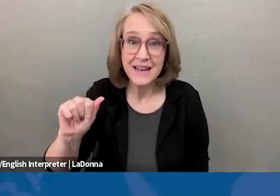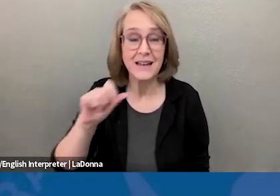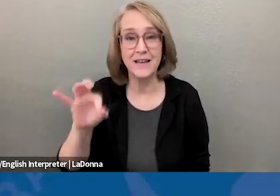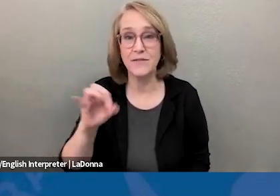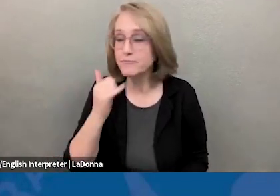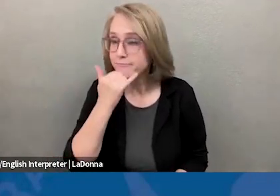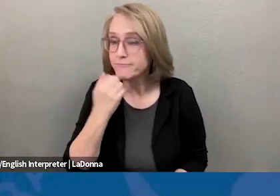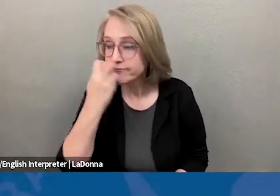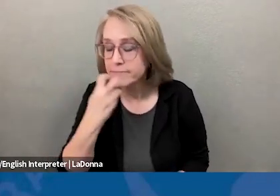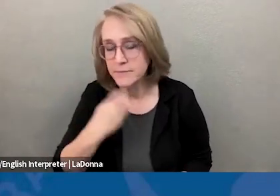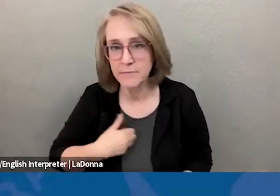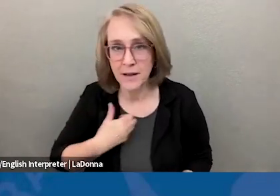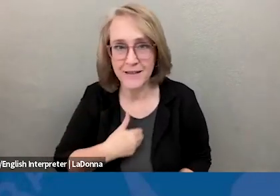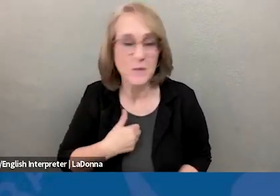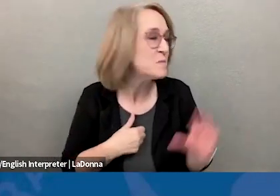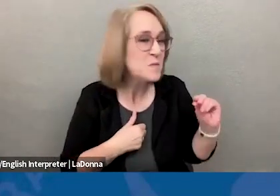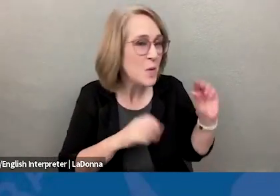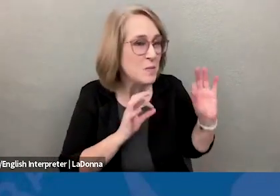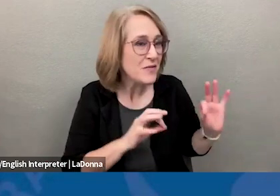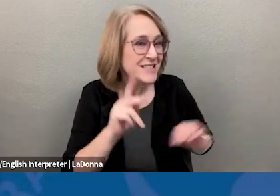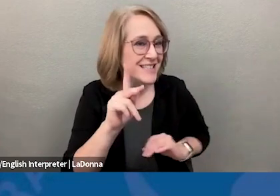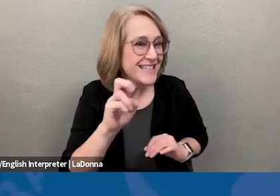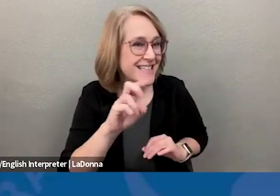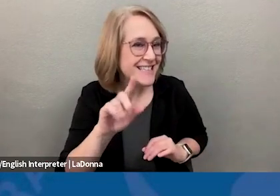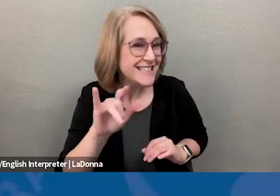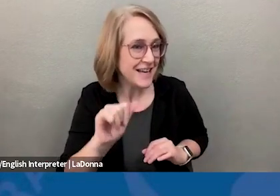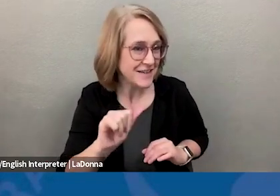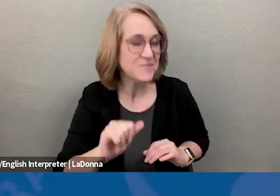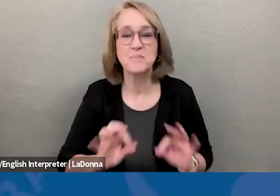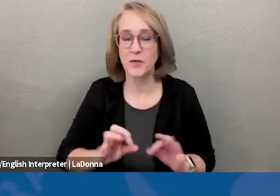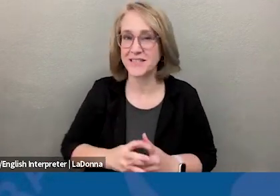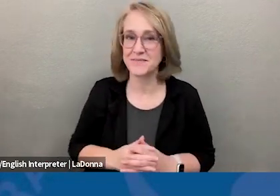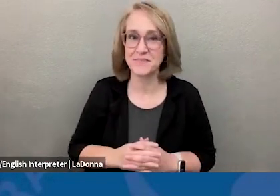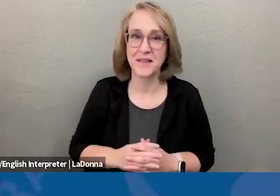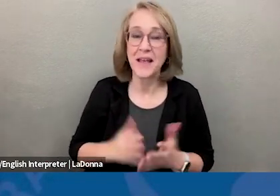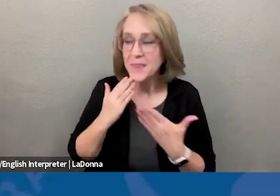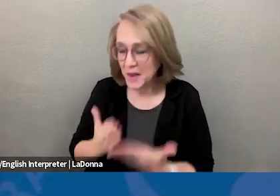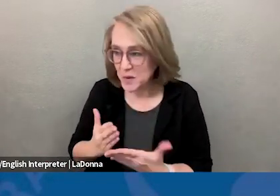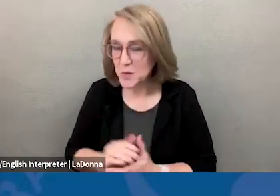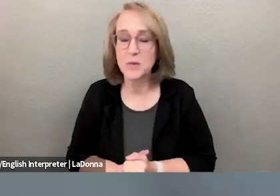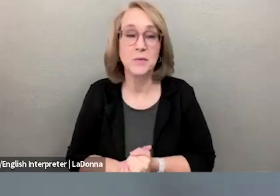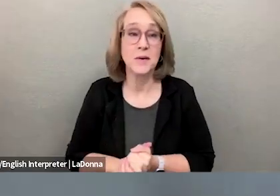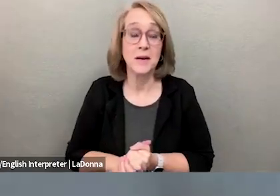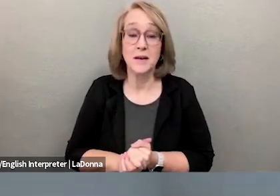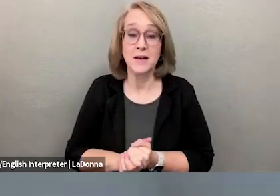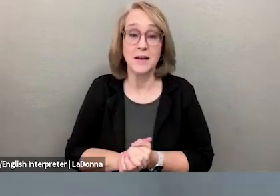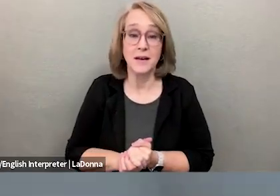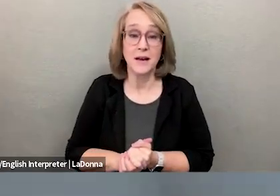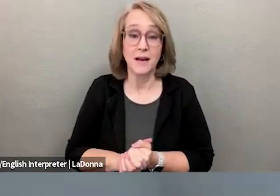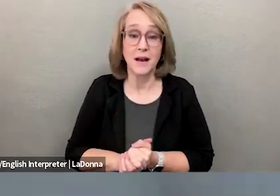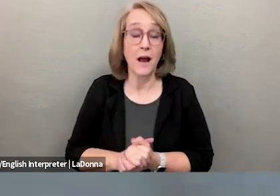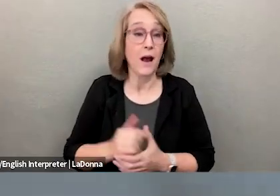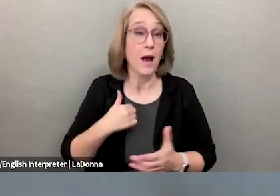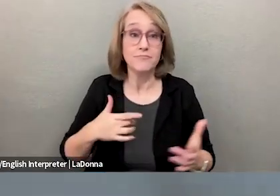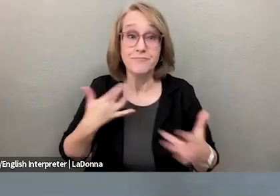got your name wrong. No, that's perfect, Kezia. Thank you so much. I'm really energized by the